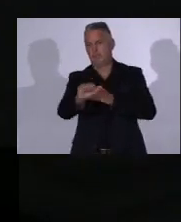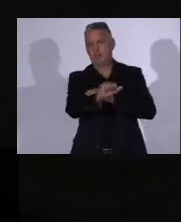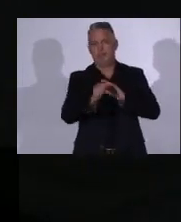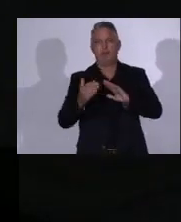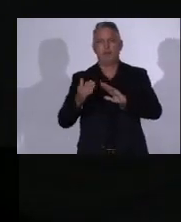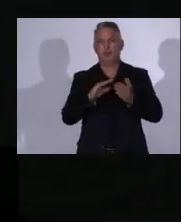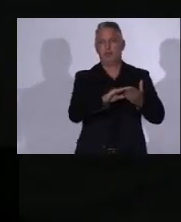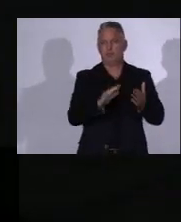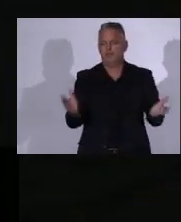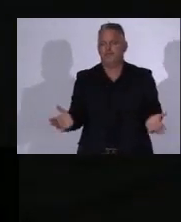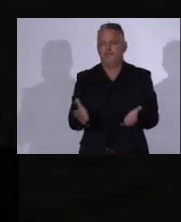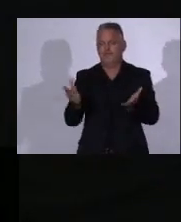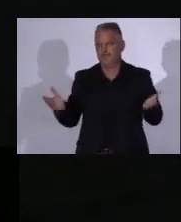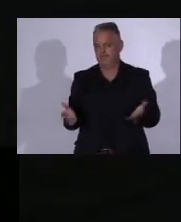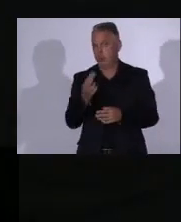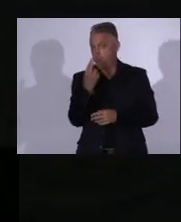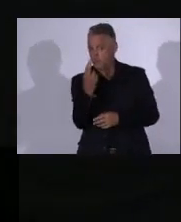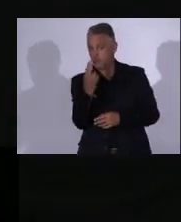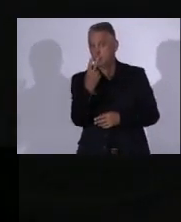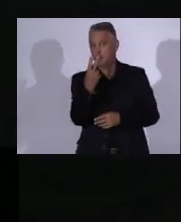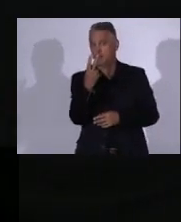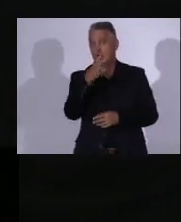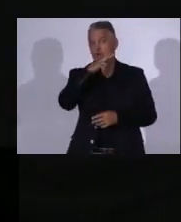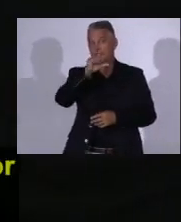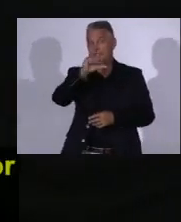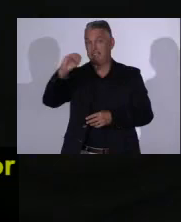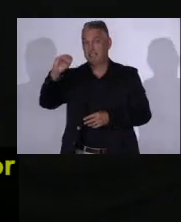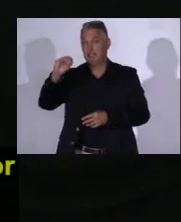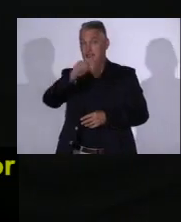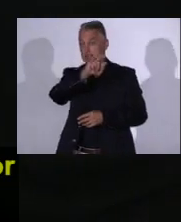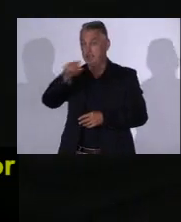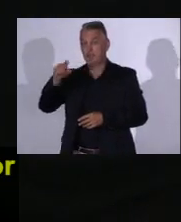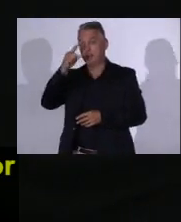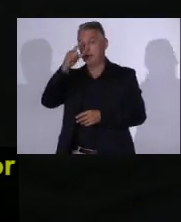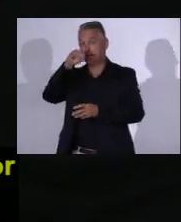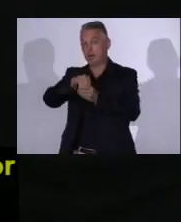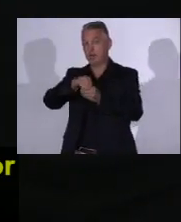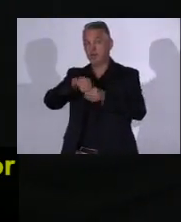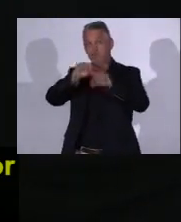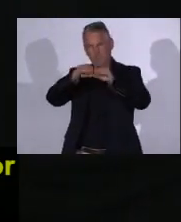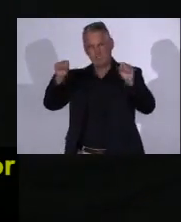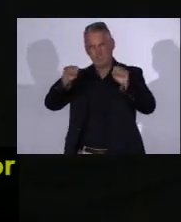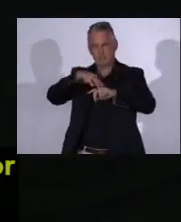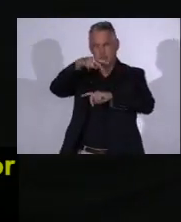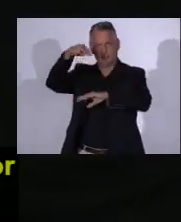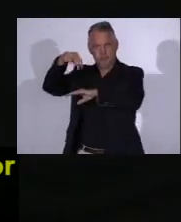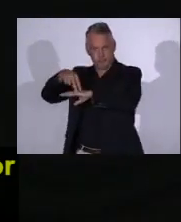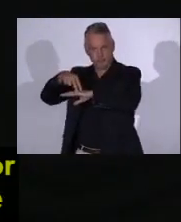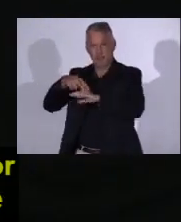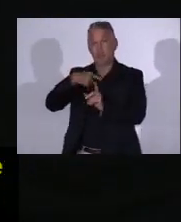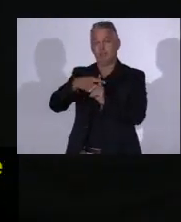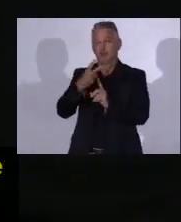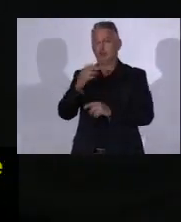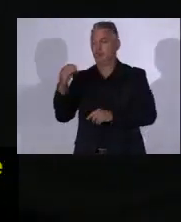hardship. We're looking for 260 participants to engage in gymnastics, and hopefully we'll have up to 200 coaches and